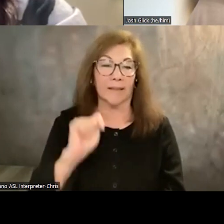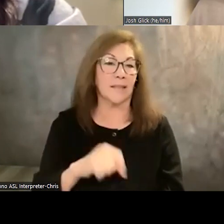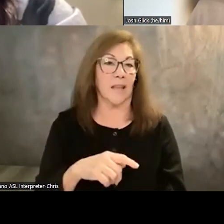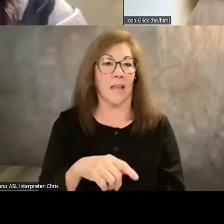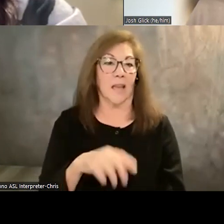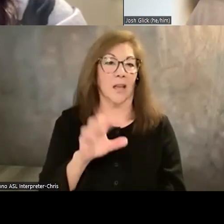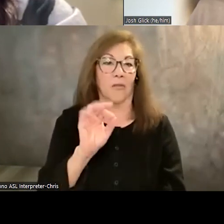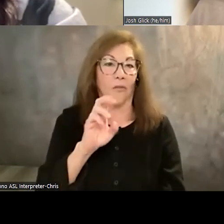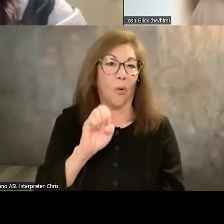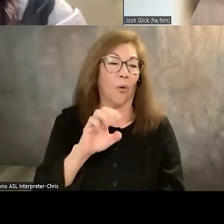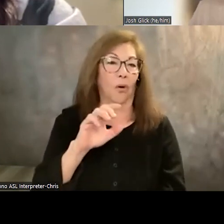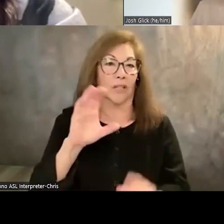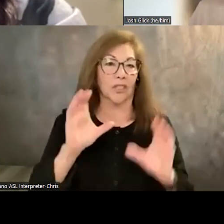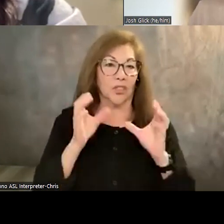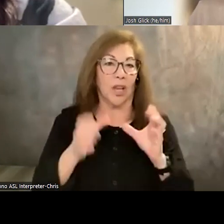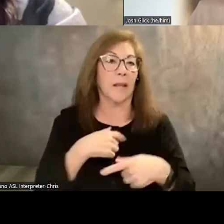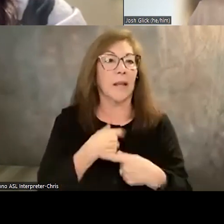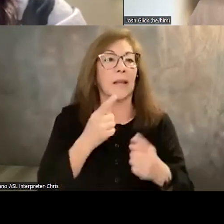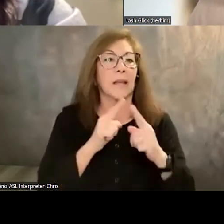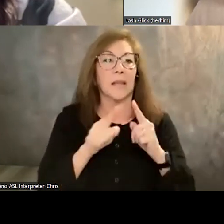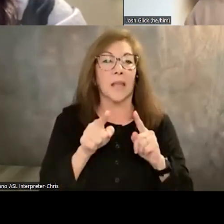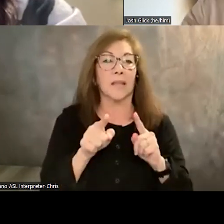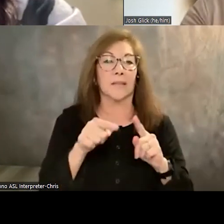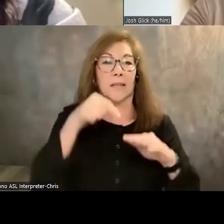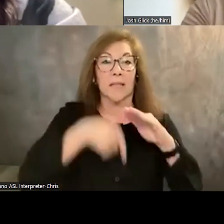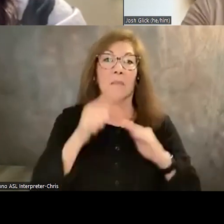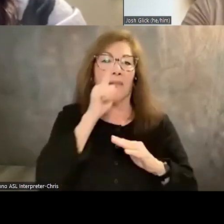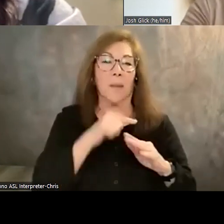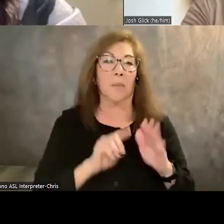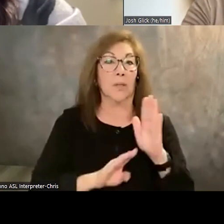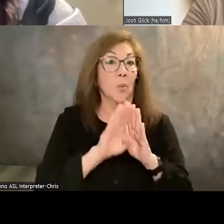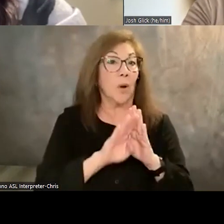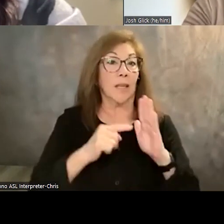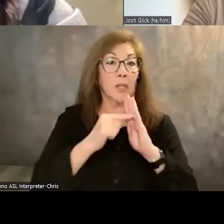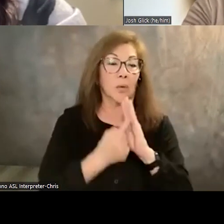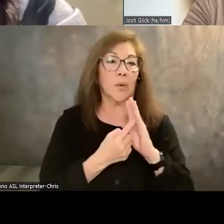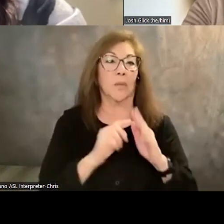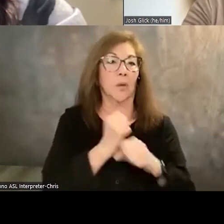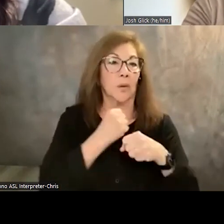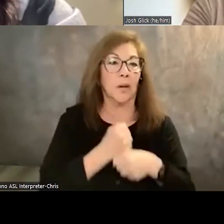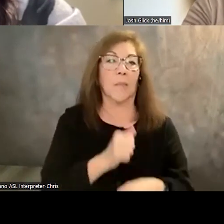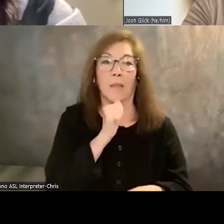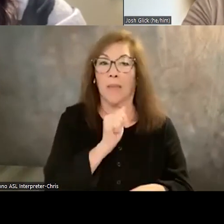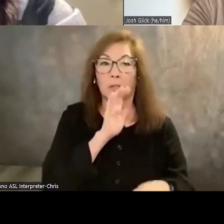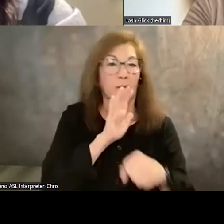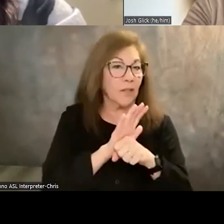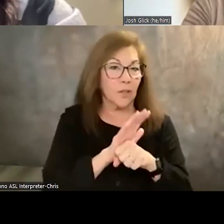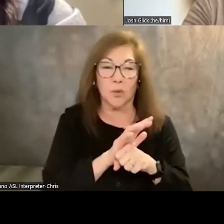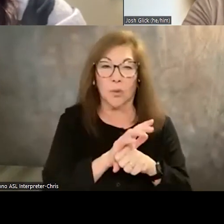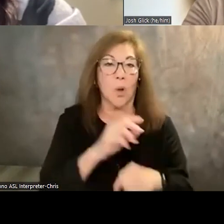actually, this practice of deepfaking was originally developed through the creation of non-consensual pornography of